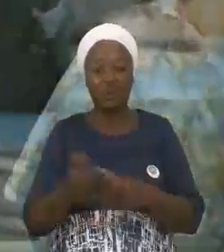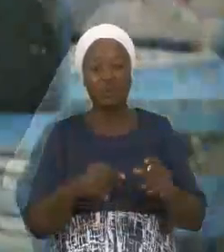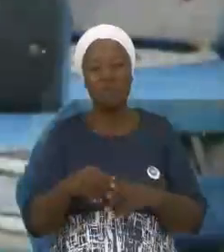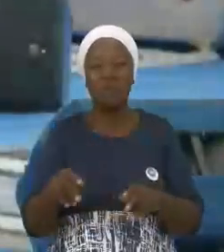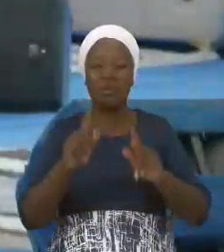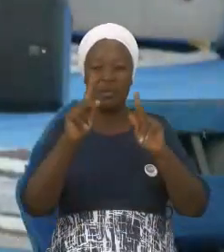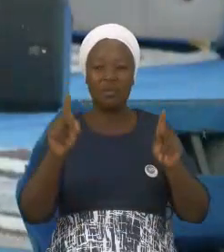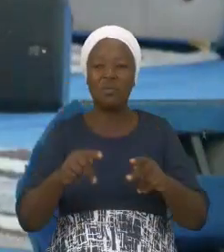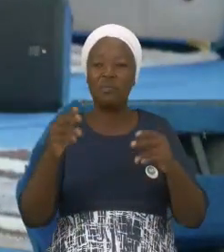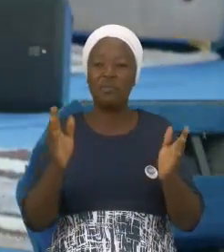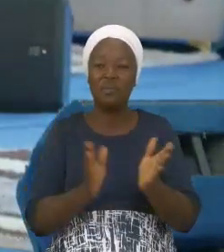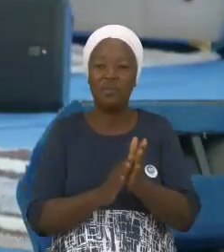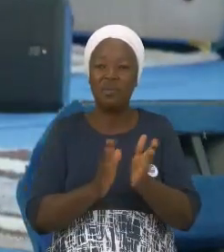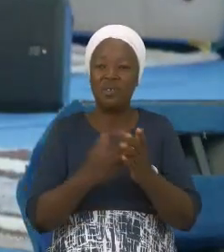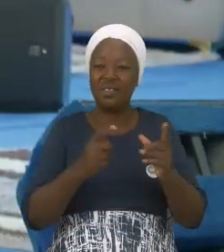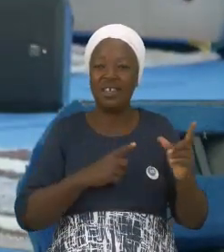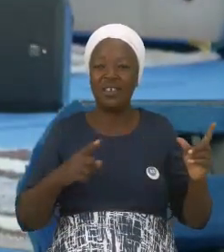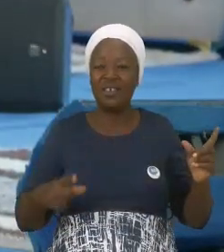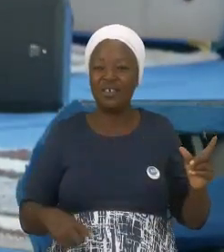Lord. Praise the Lord.